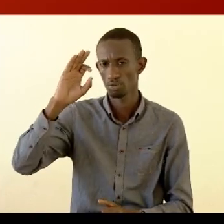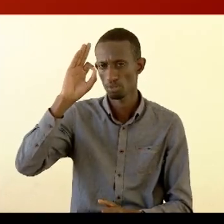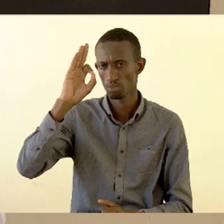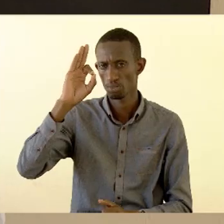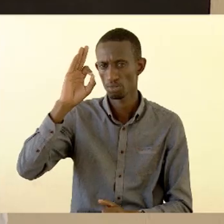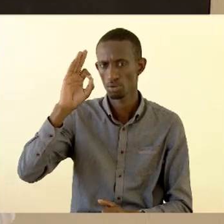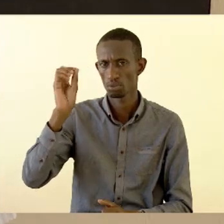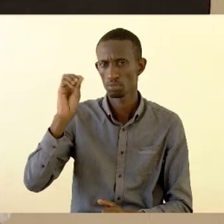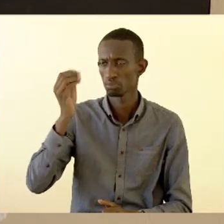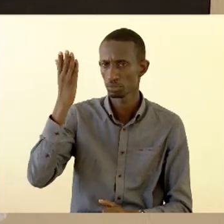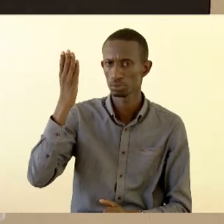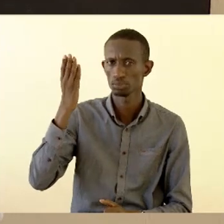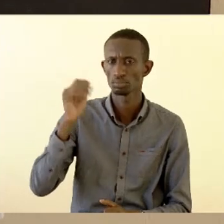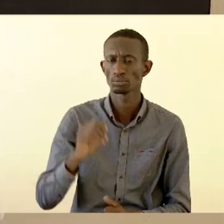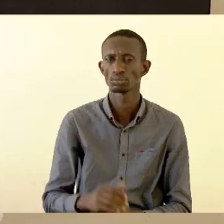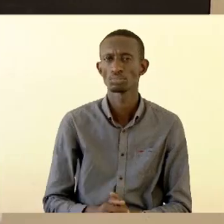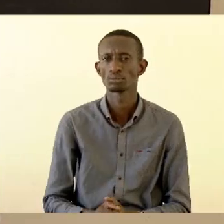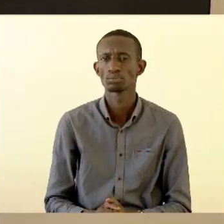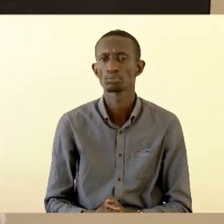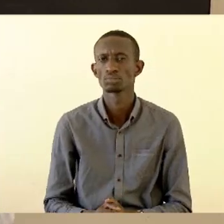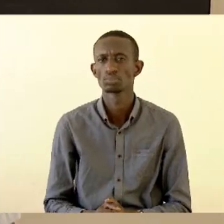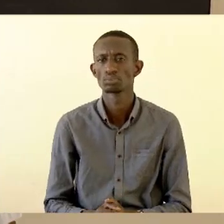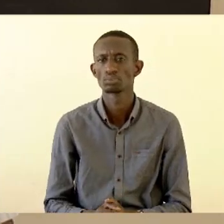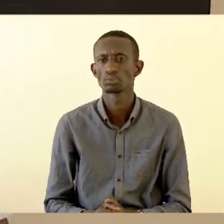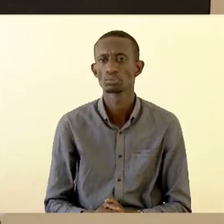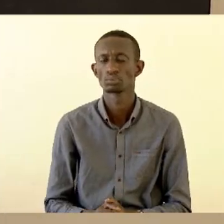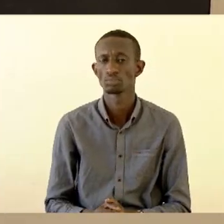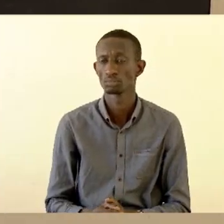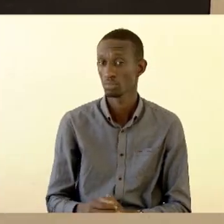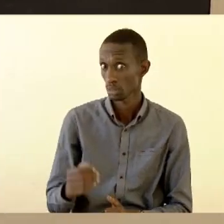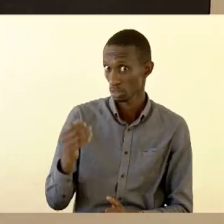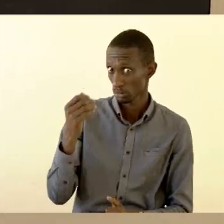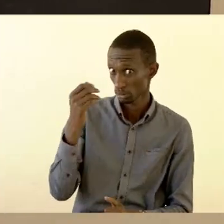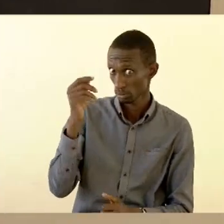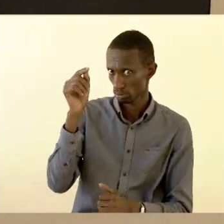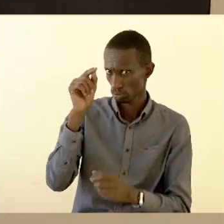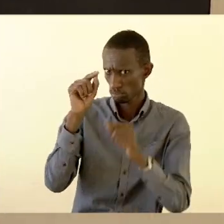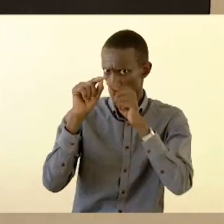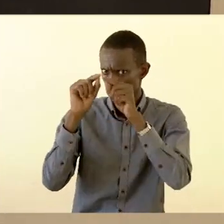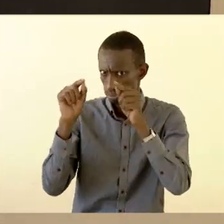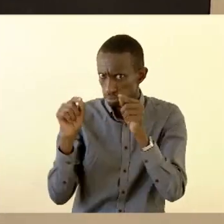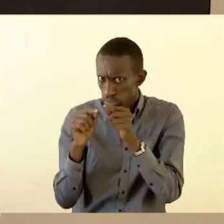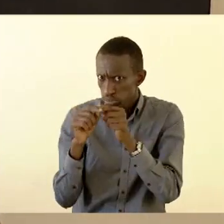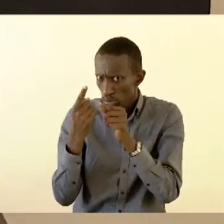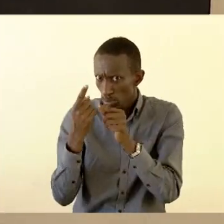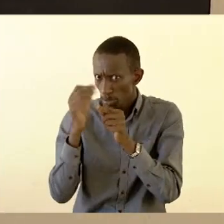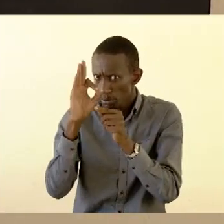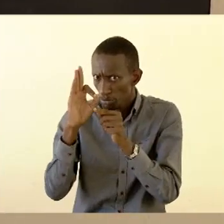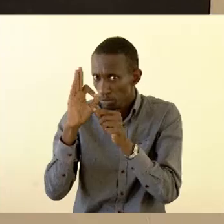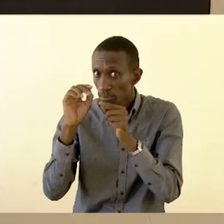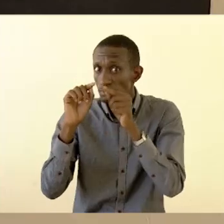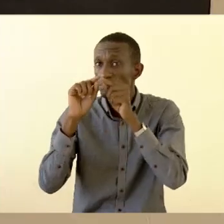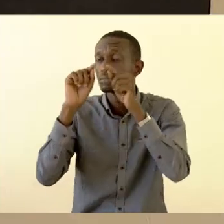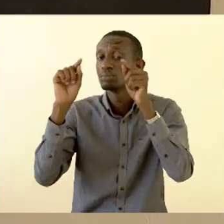The first circle represents the nucleus, and the second represents the first energy level. What